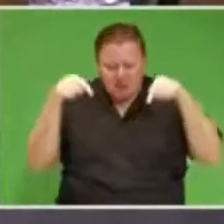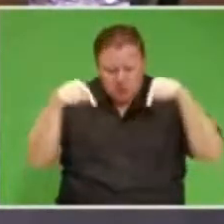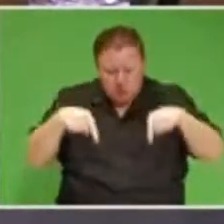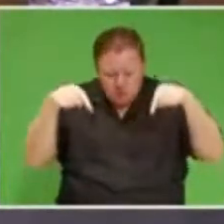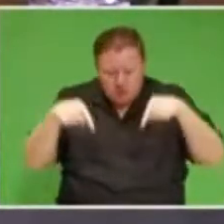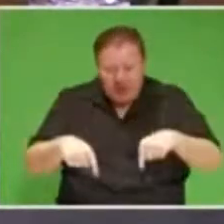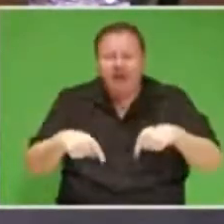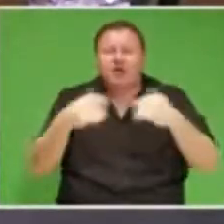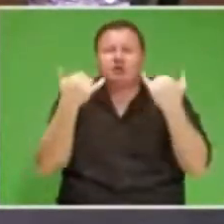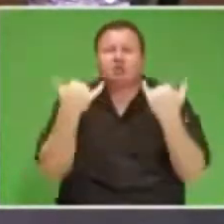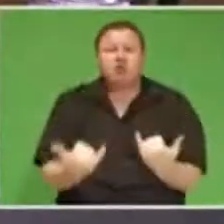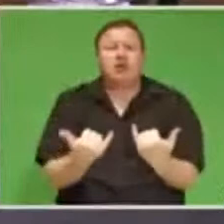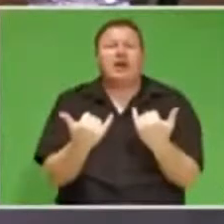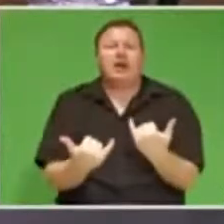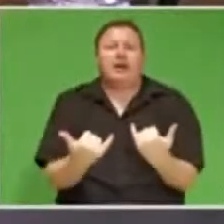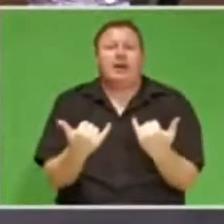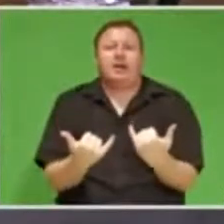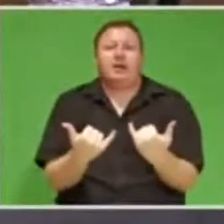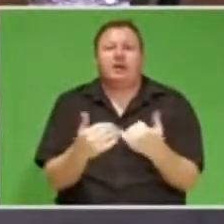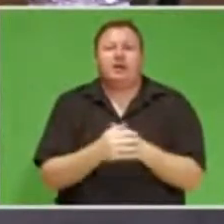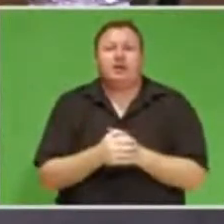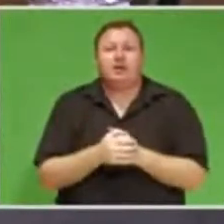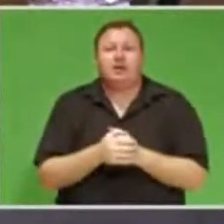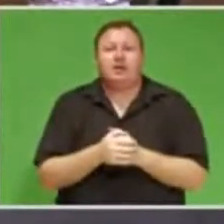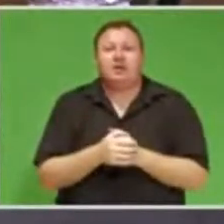day today, honorable members.